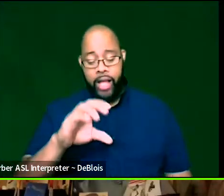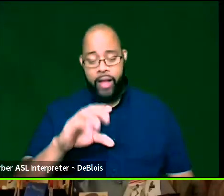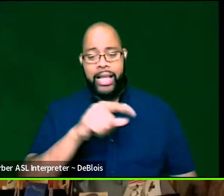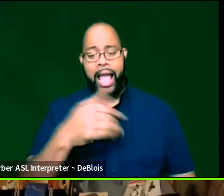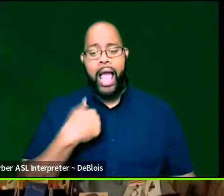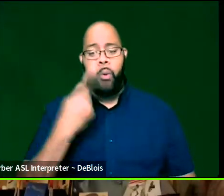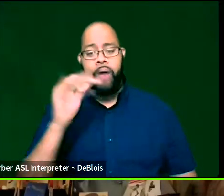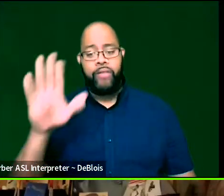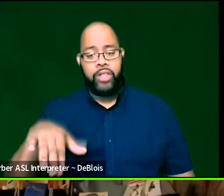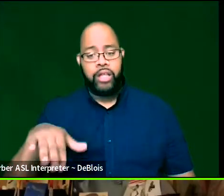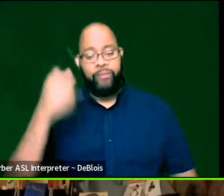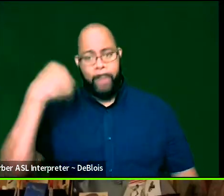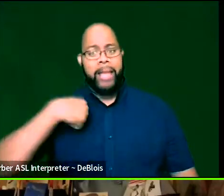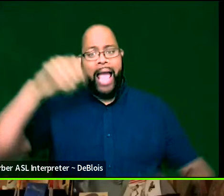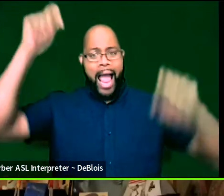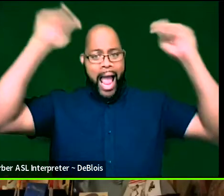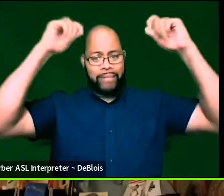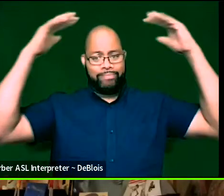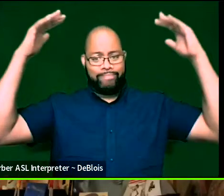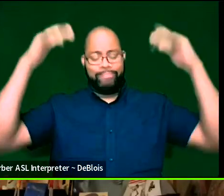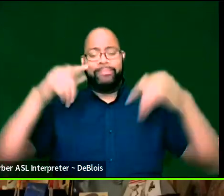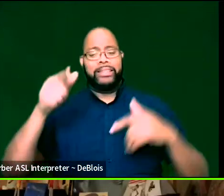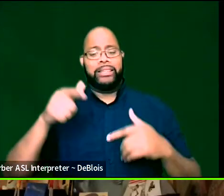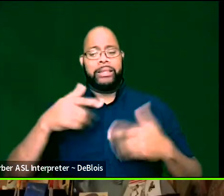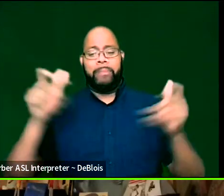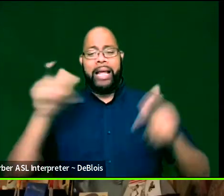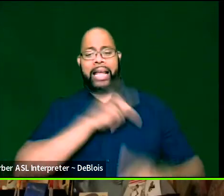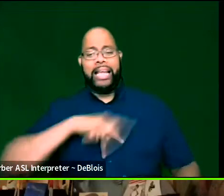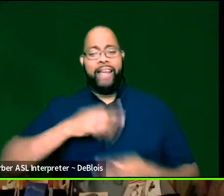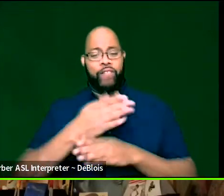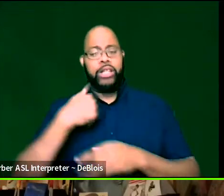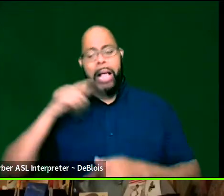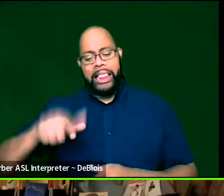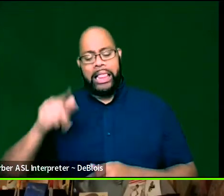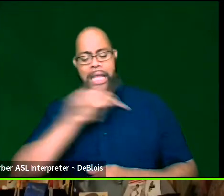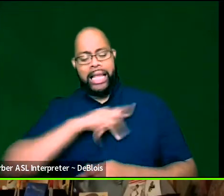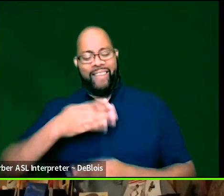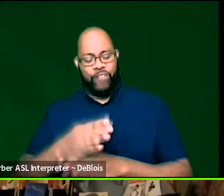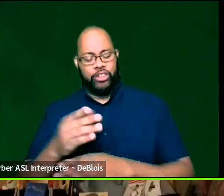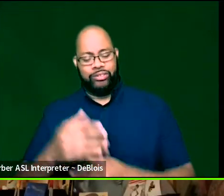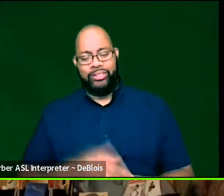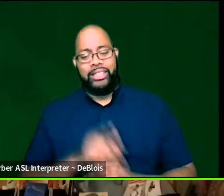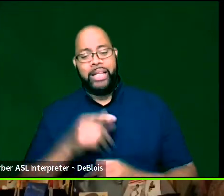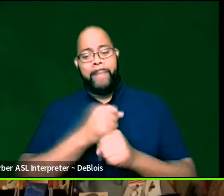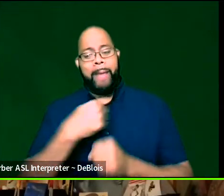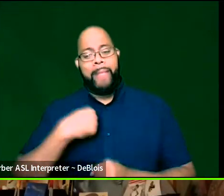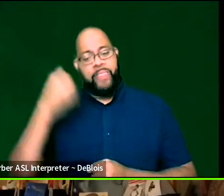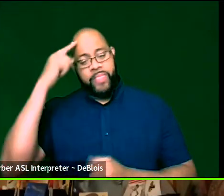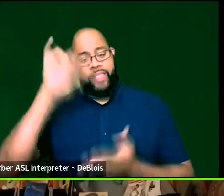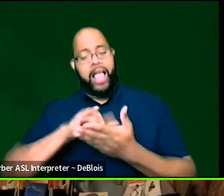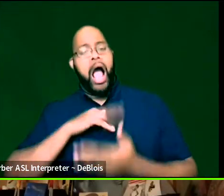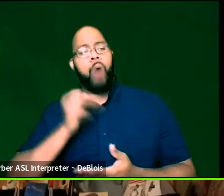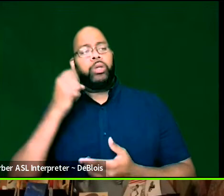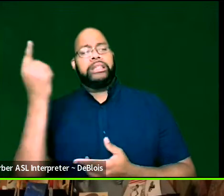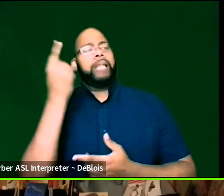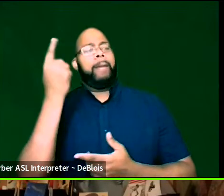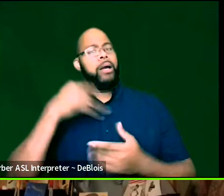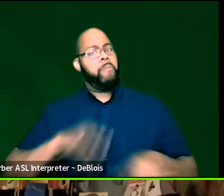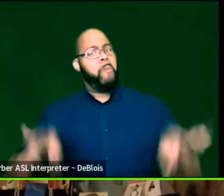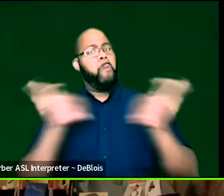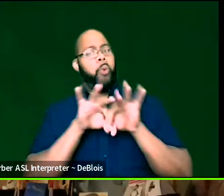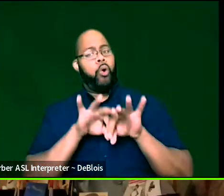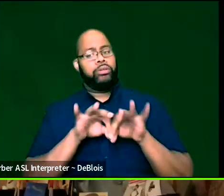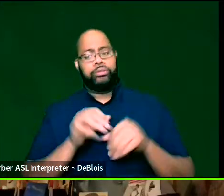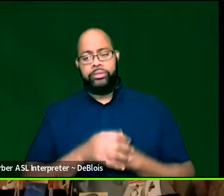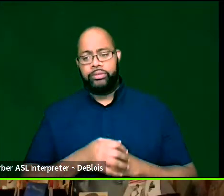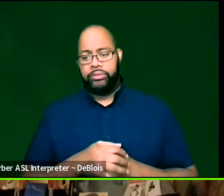had one of those for me. He was Big Kingfish and I was Little Kingfish. He made me think that I was somebody. I